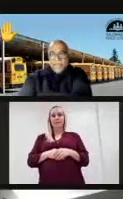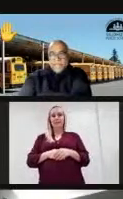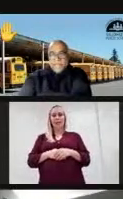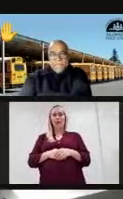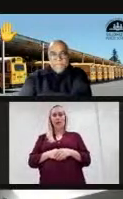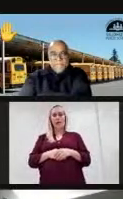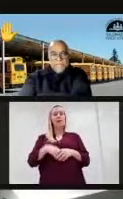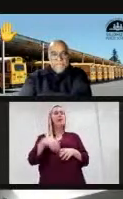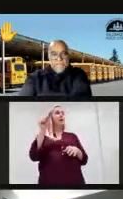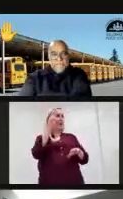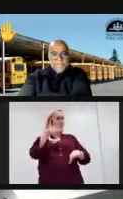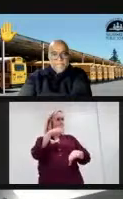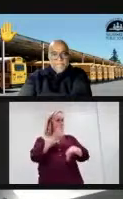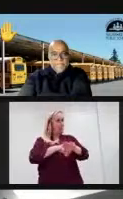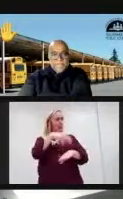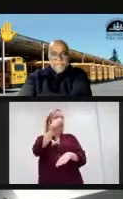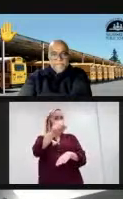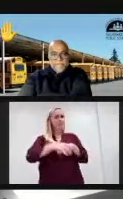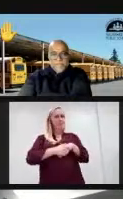Yeah, absolutely.